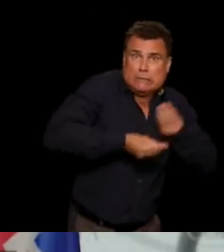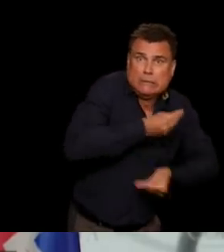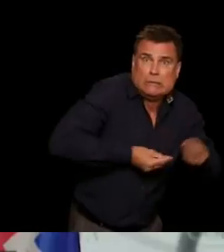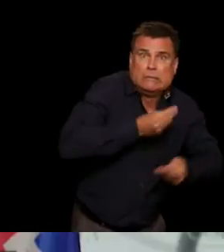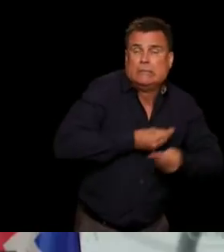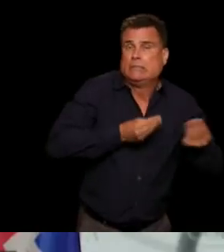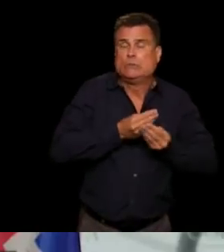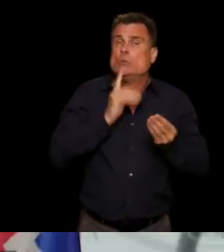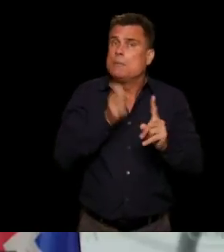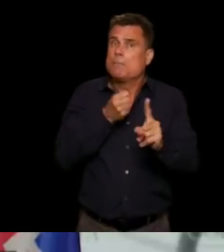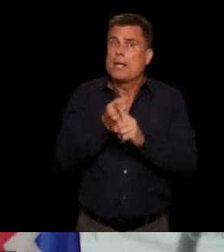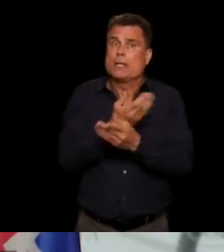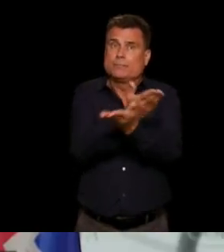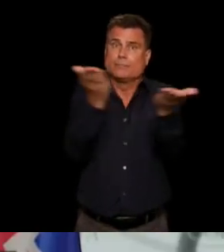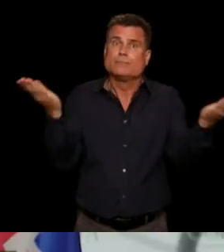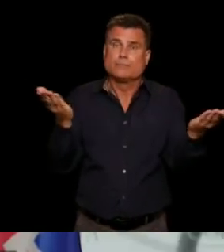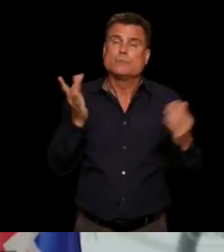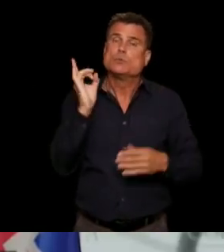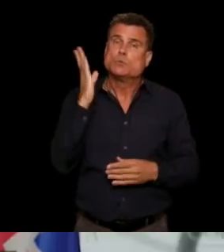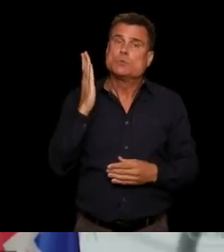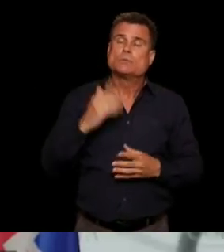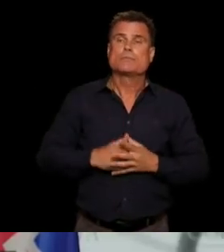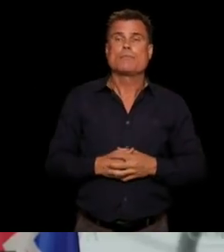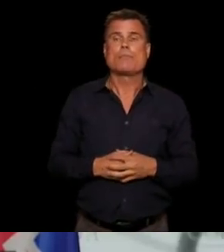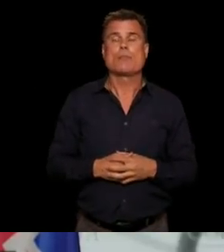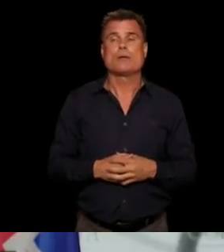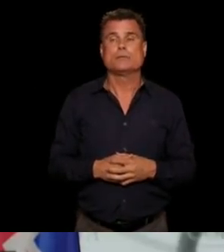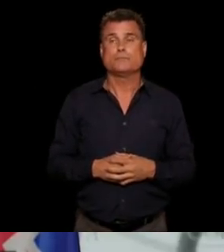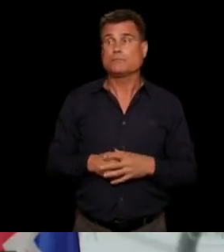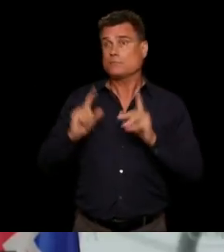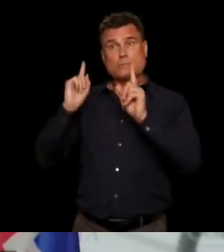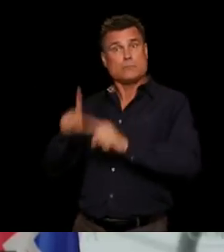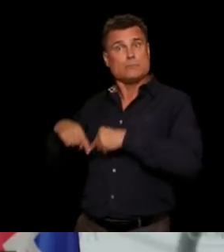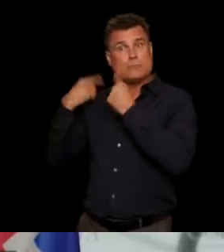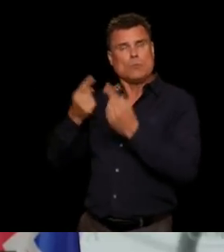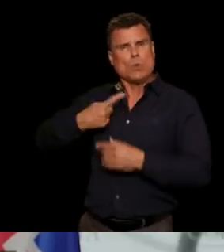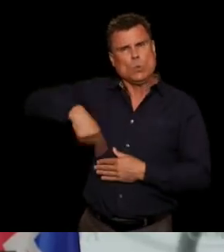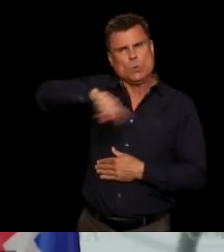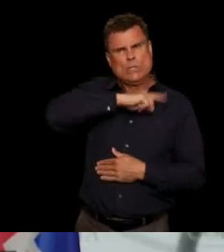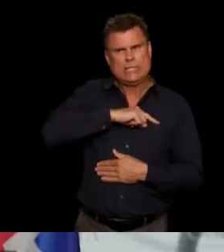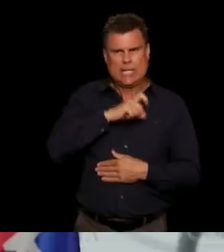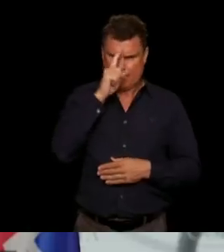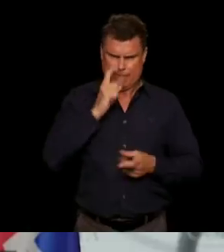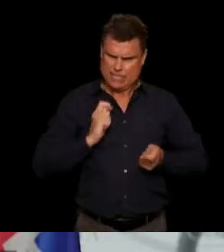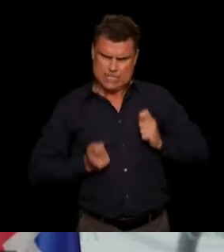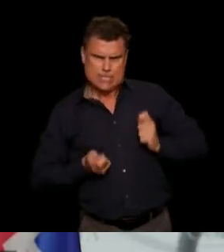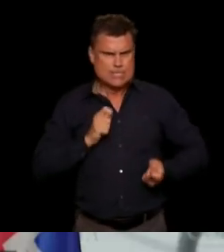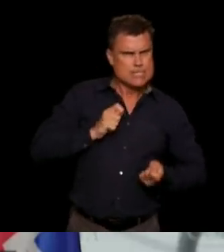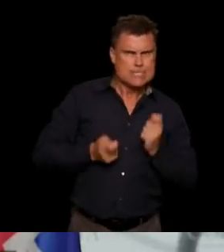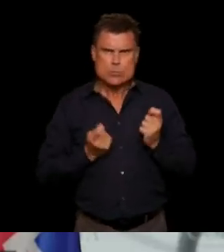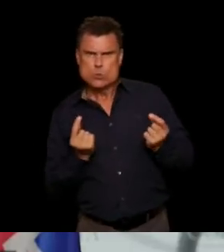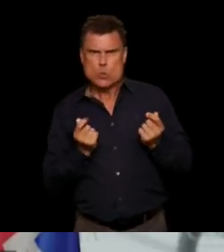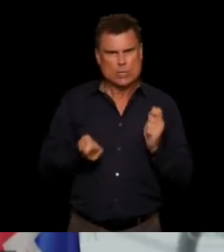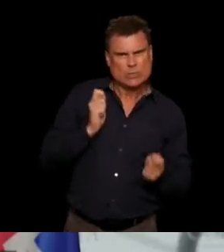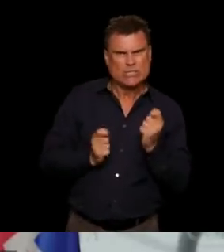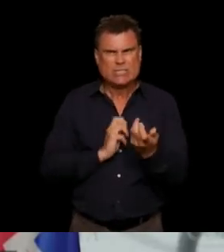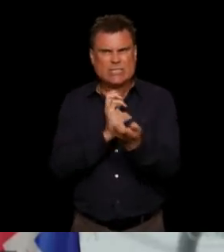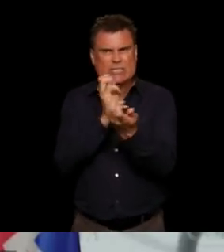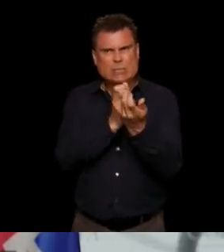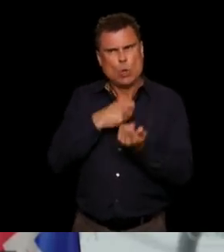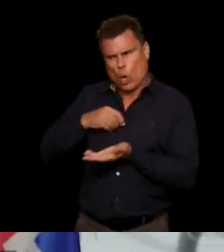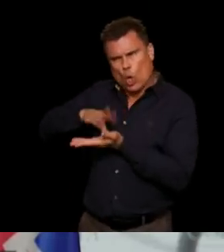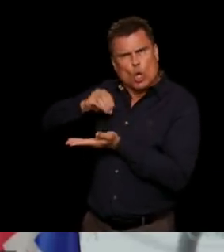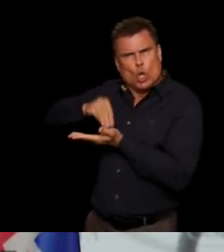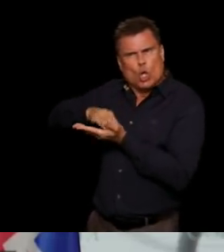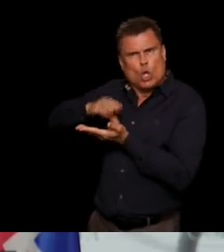being affected by the COVID pandemic. We have had to change many things and learn new ways to safely live our